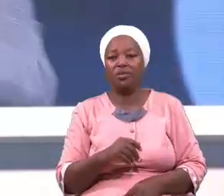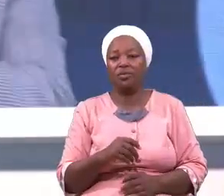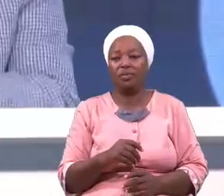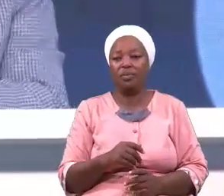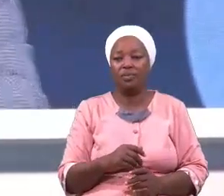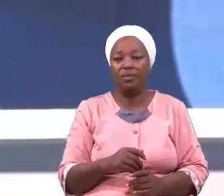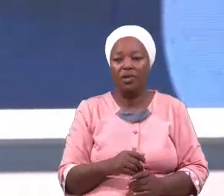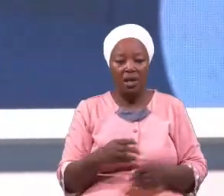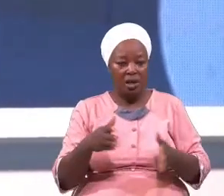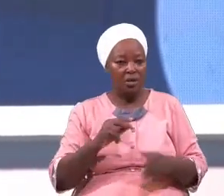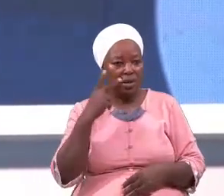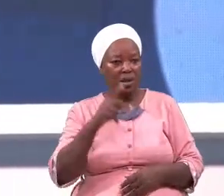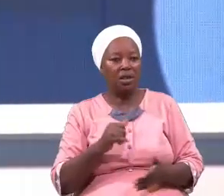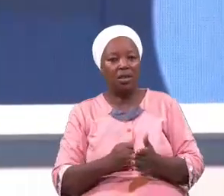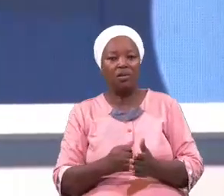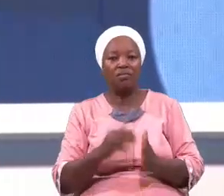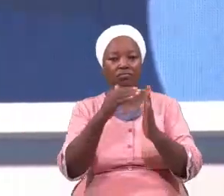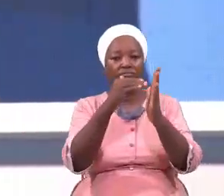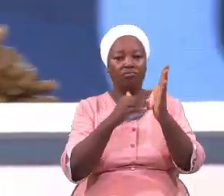Let's look at them one by one.